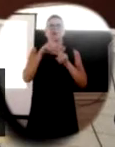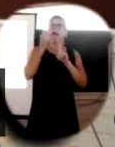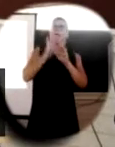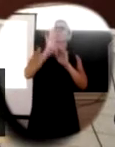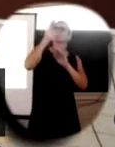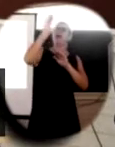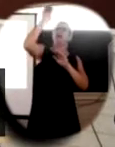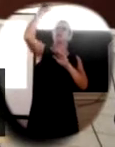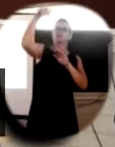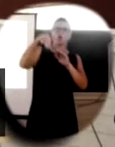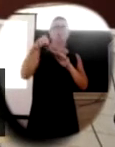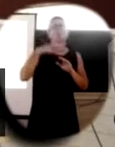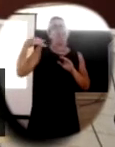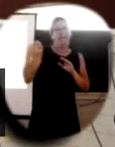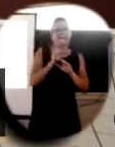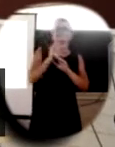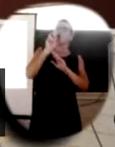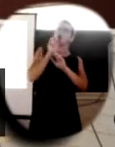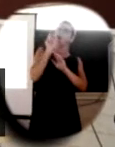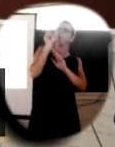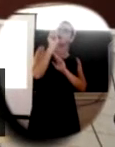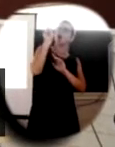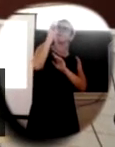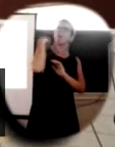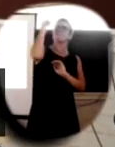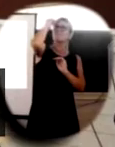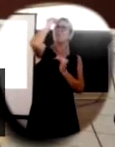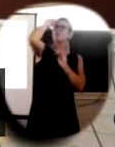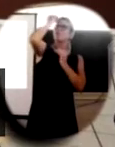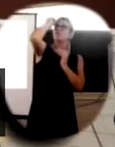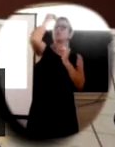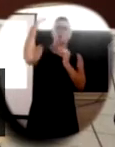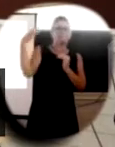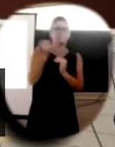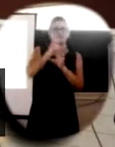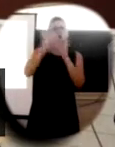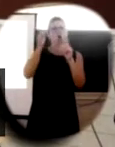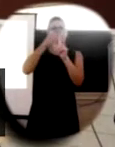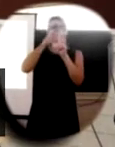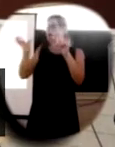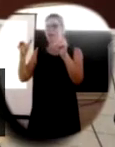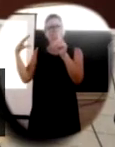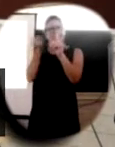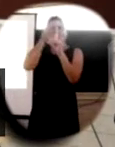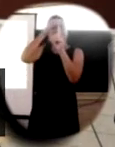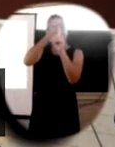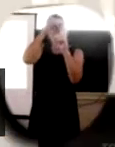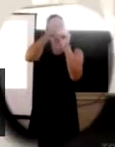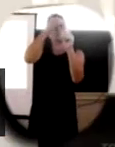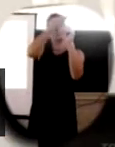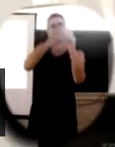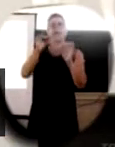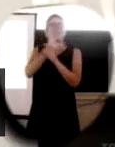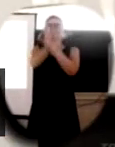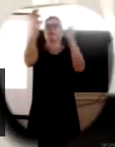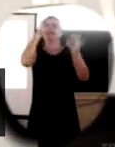bloody big climb. We have to be focused and determined to achieve our goal of getting to the top, and nothing is going to get in our way.